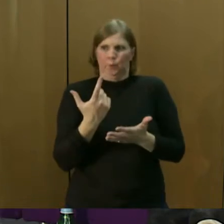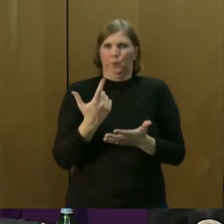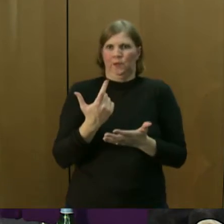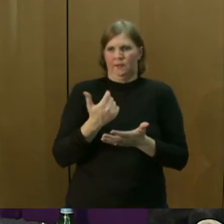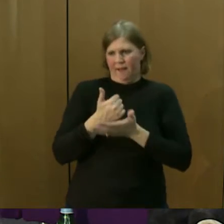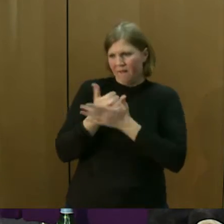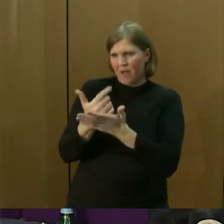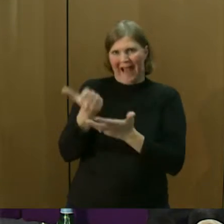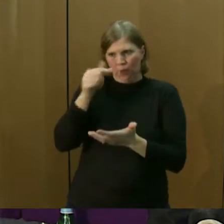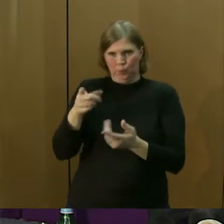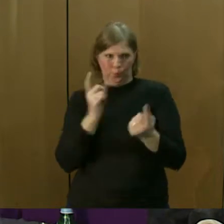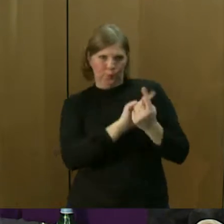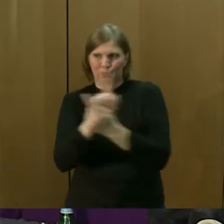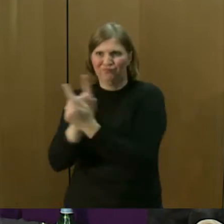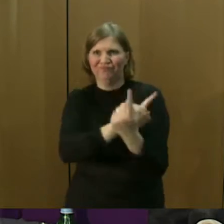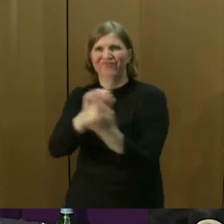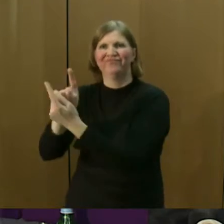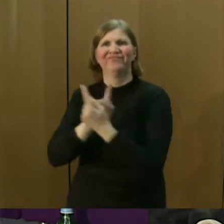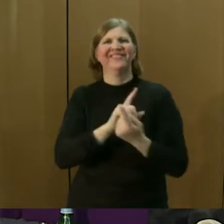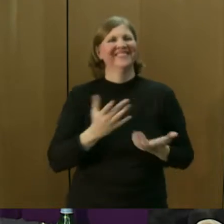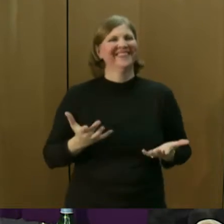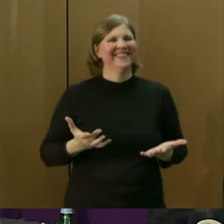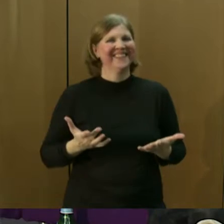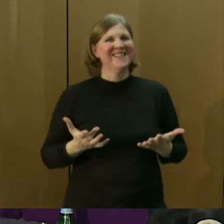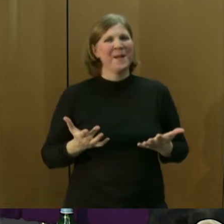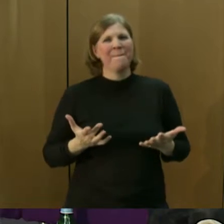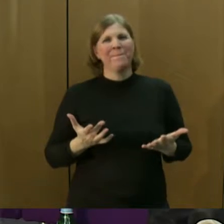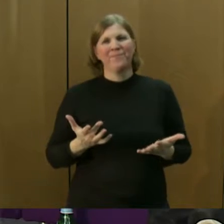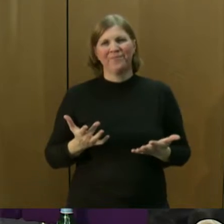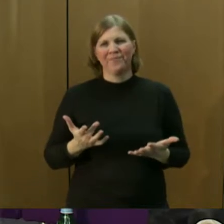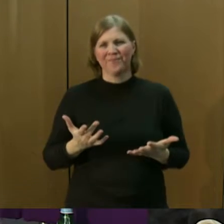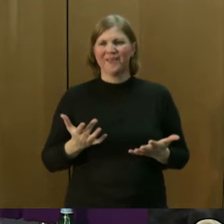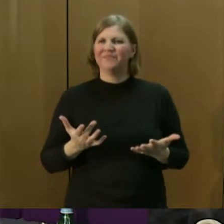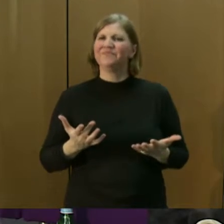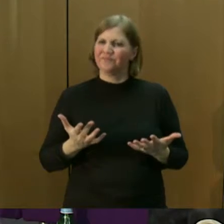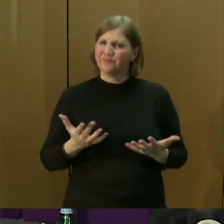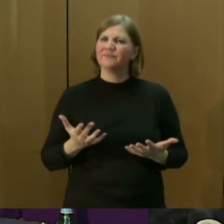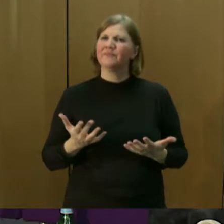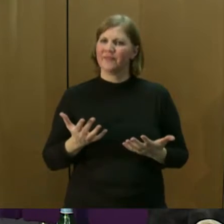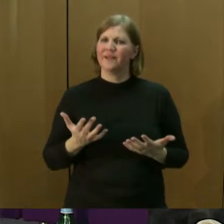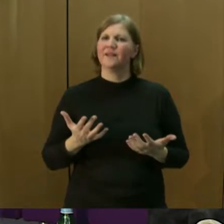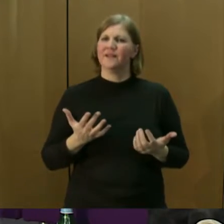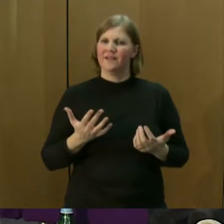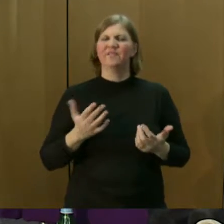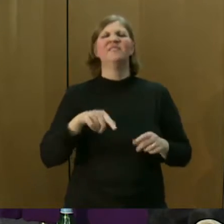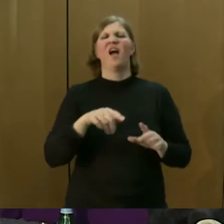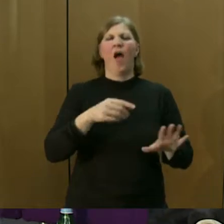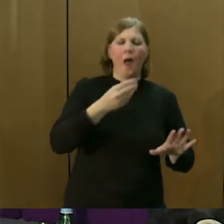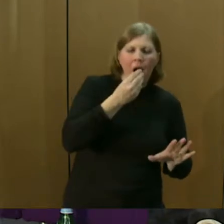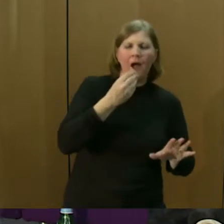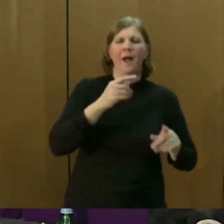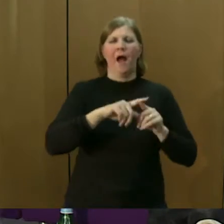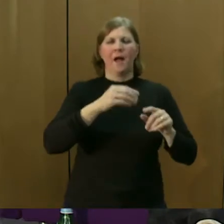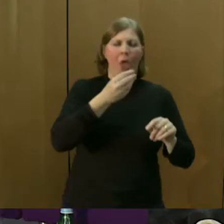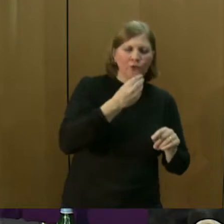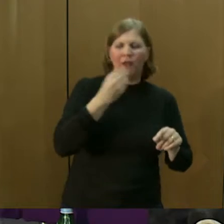people. So we have arts industry networking brunches, where you can meet programmers and producers who are in the Fringe specifically looking